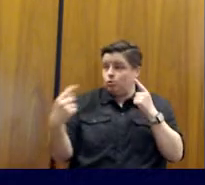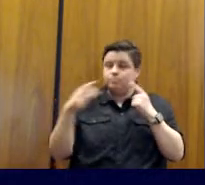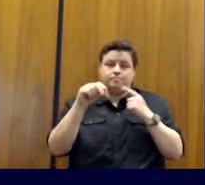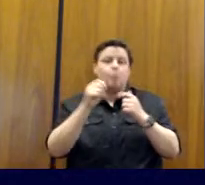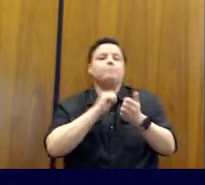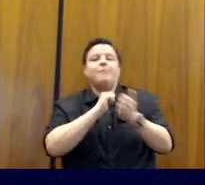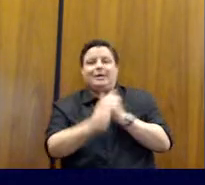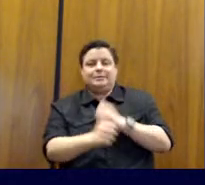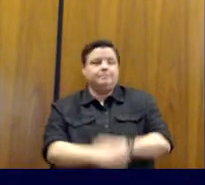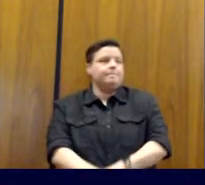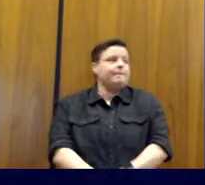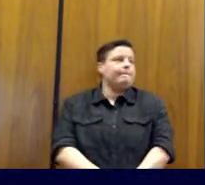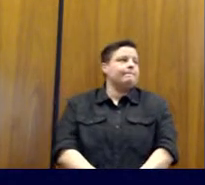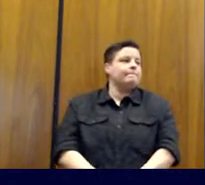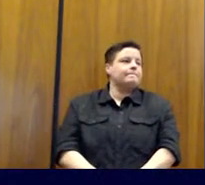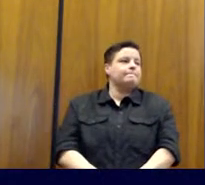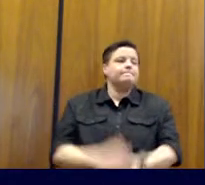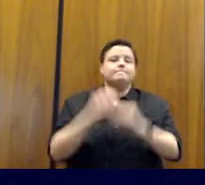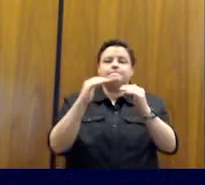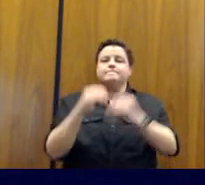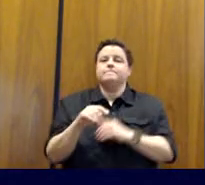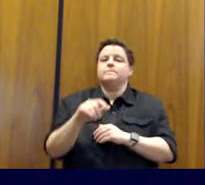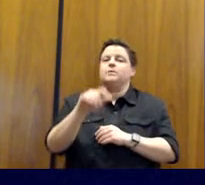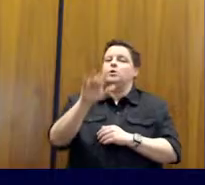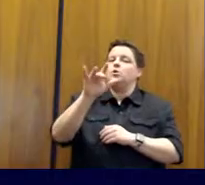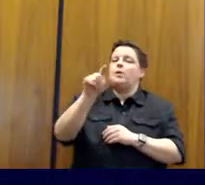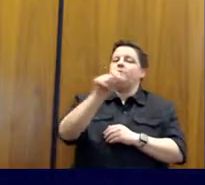Motion passes. I move Resolution